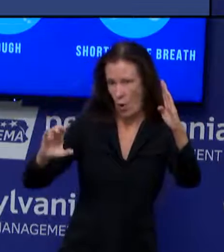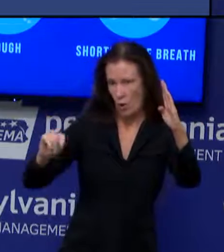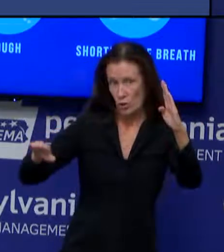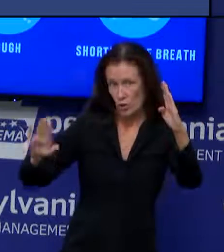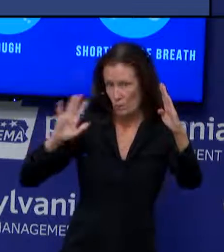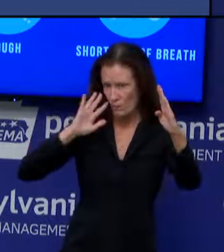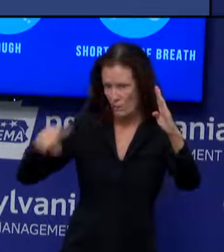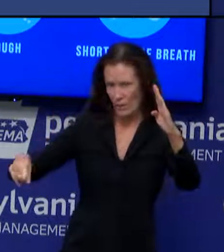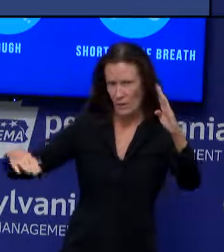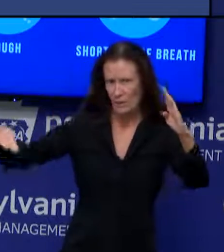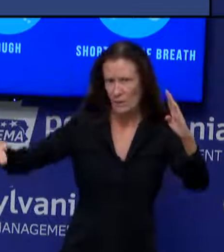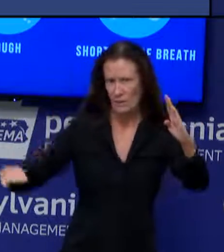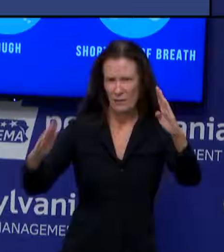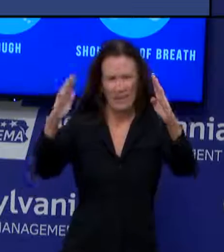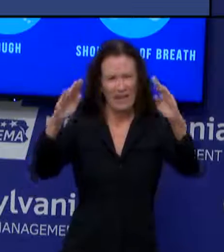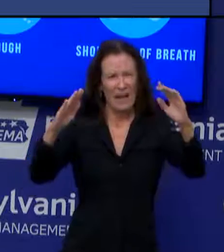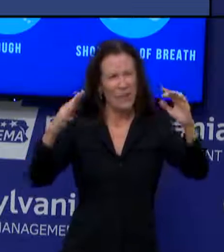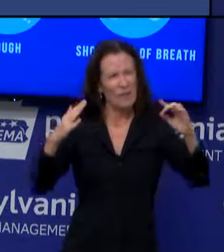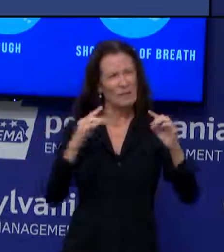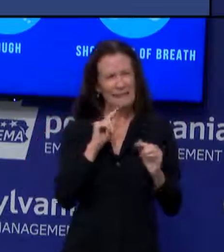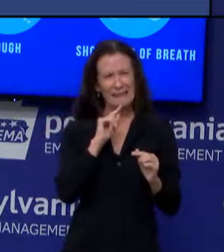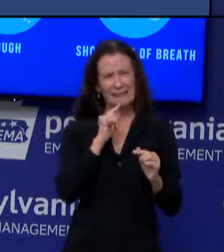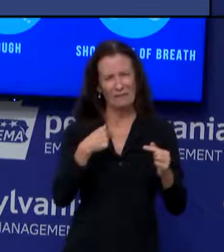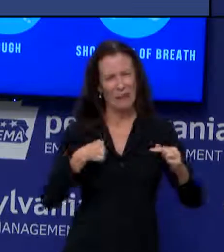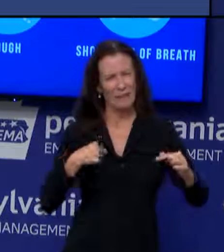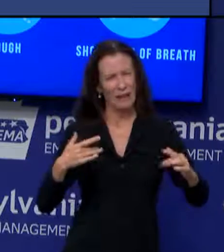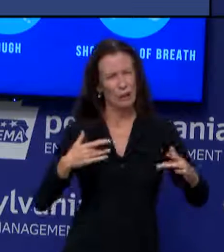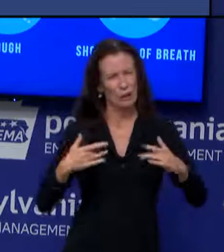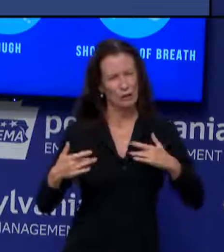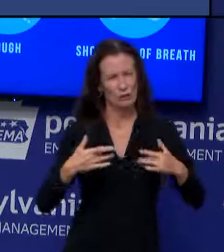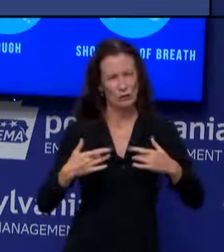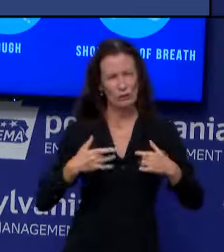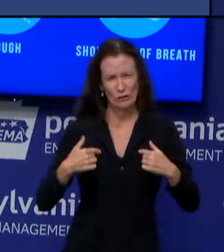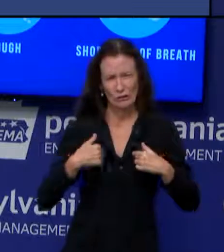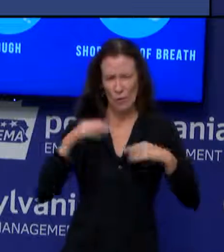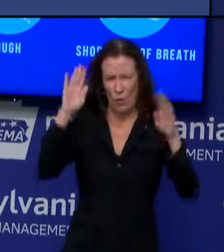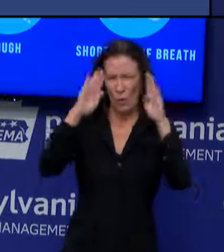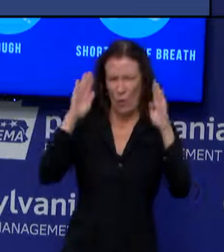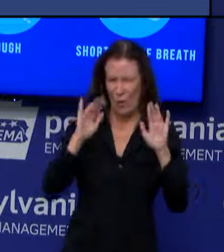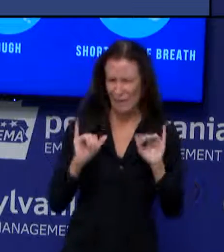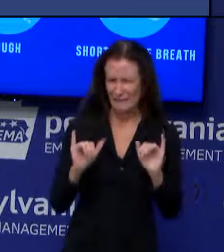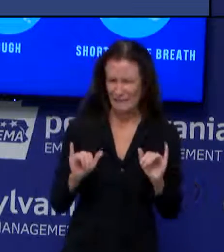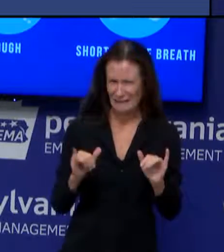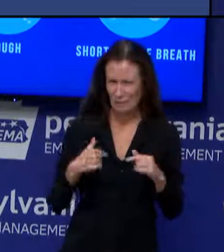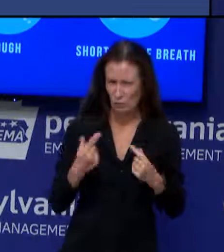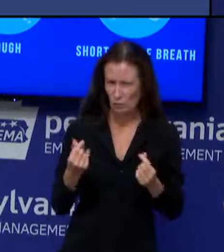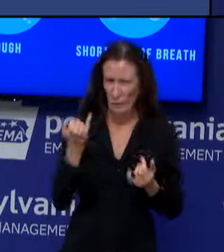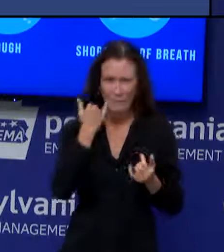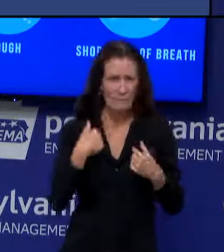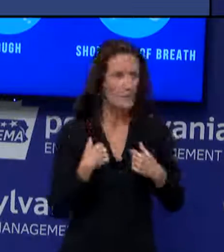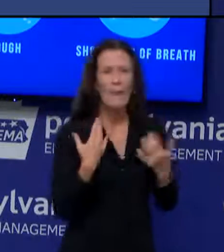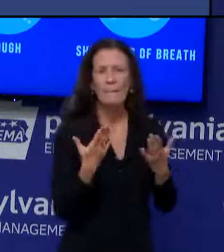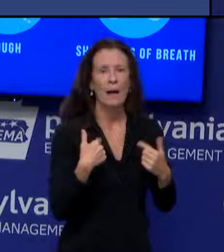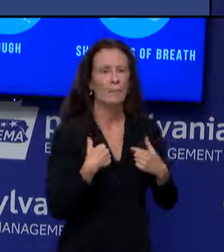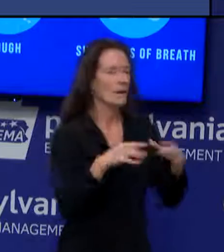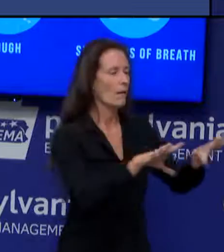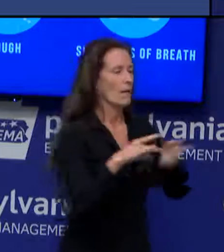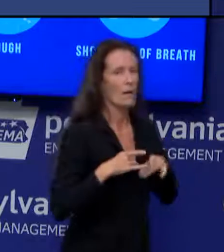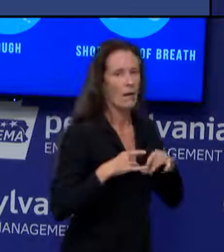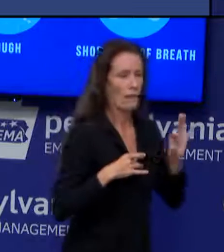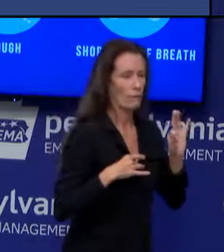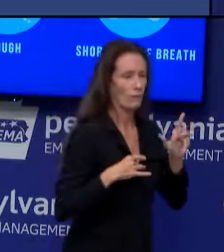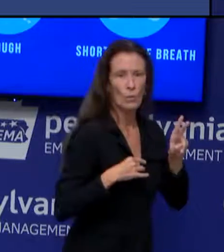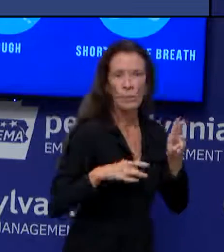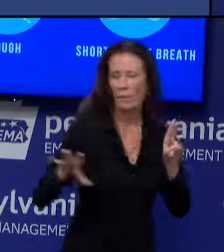issue. No one knows what happens if you get COVID-19 and influenza at the same time, which highlights the